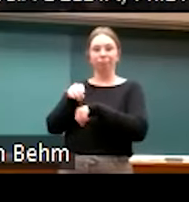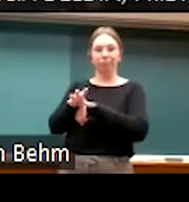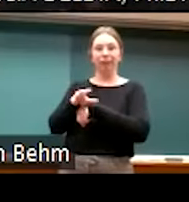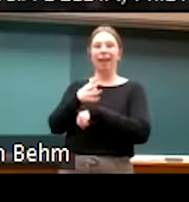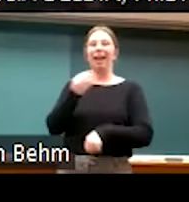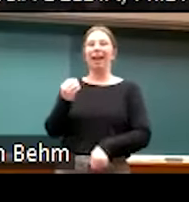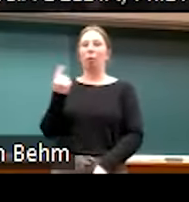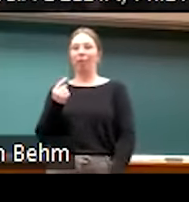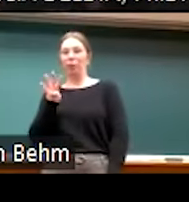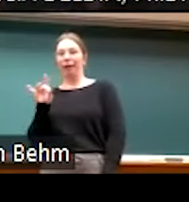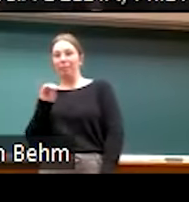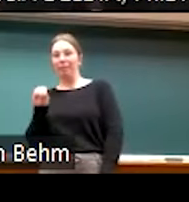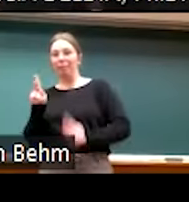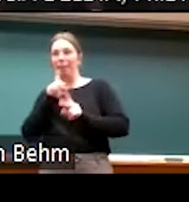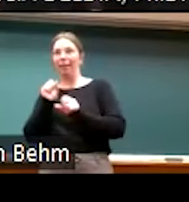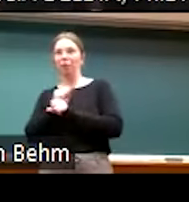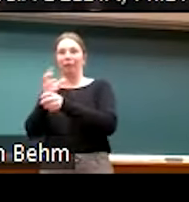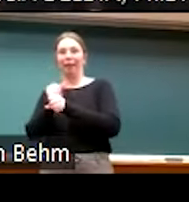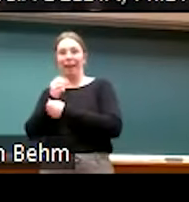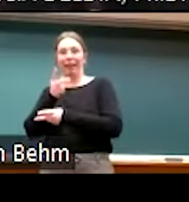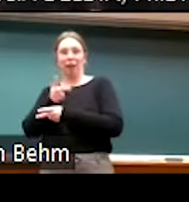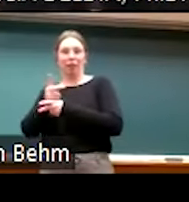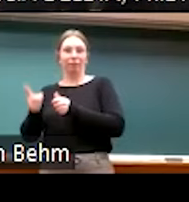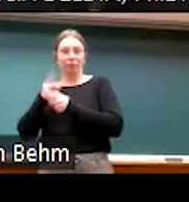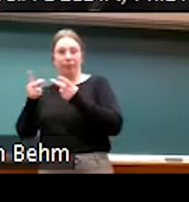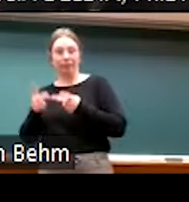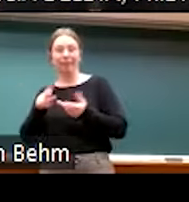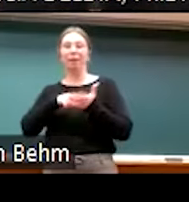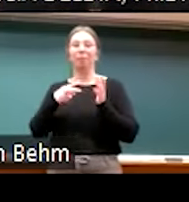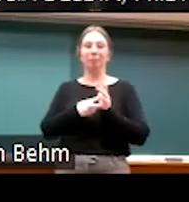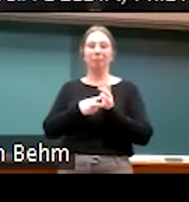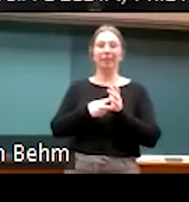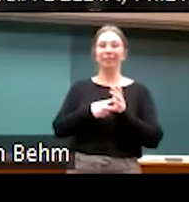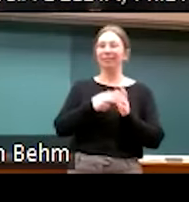place, that means only 8% of the people who need high quality